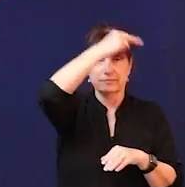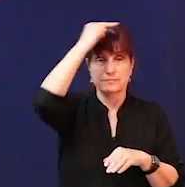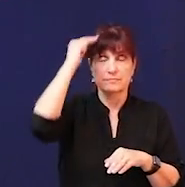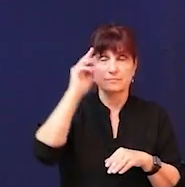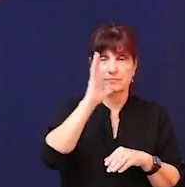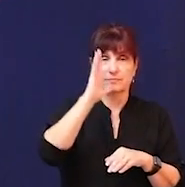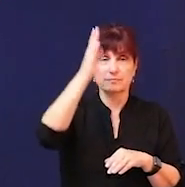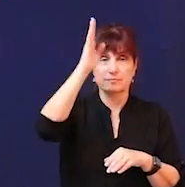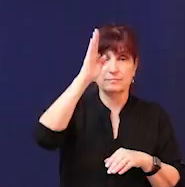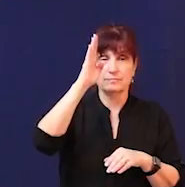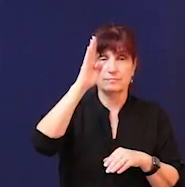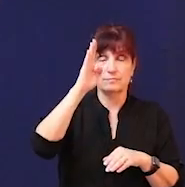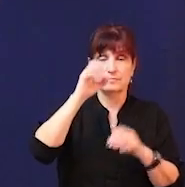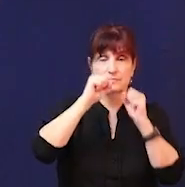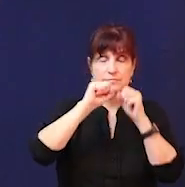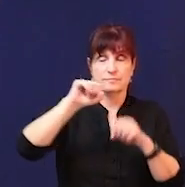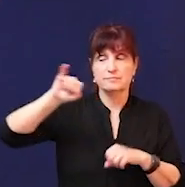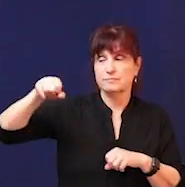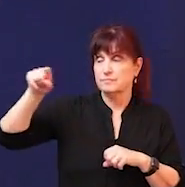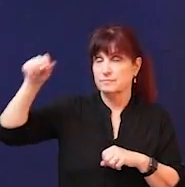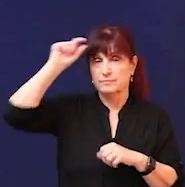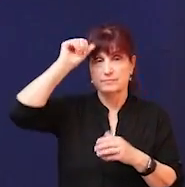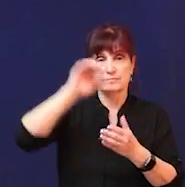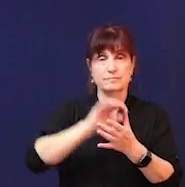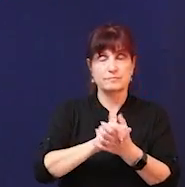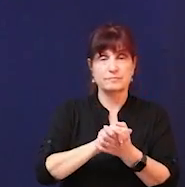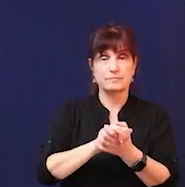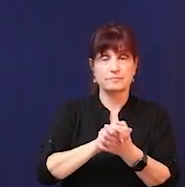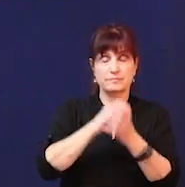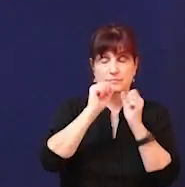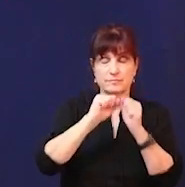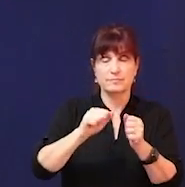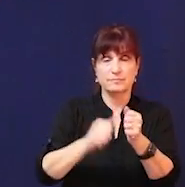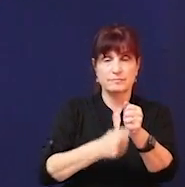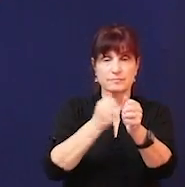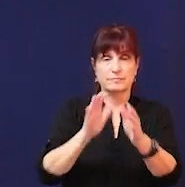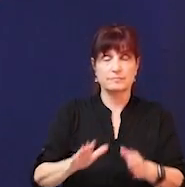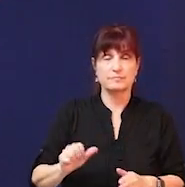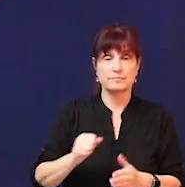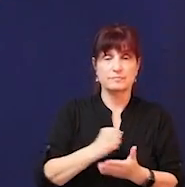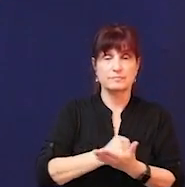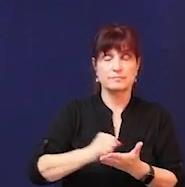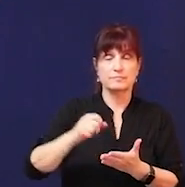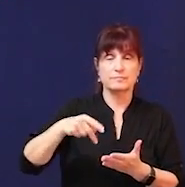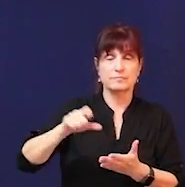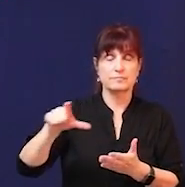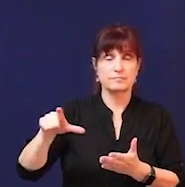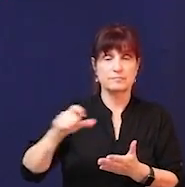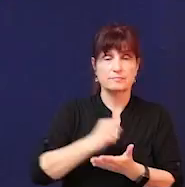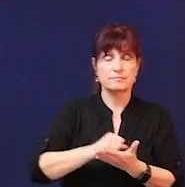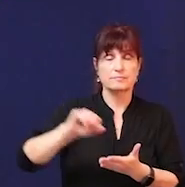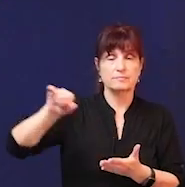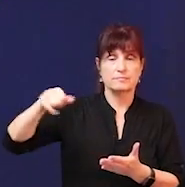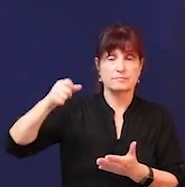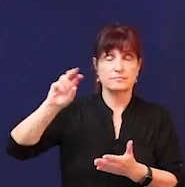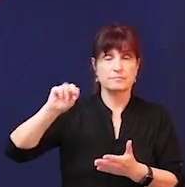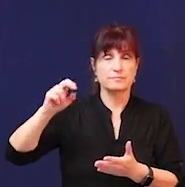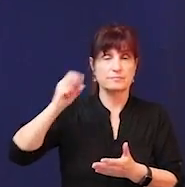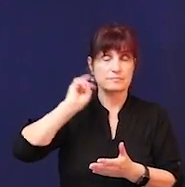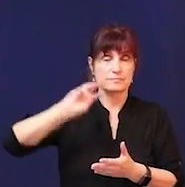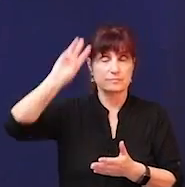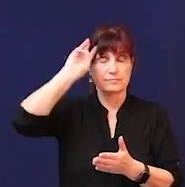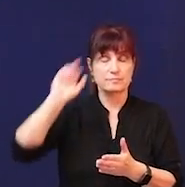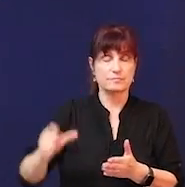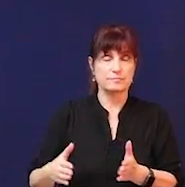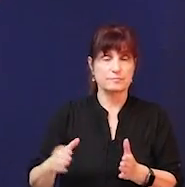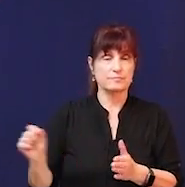Mary, Mother of God, with Blessed Joseph, her spouse, with the blessed apostles, San Felipe, St. John the Baptist, and all the saints who